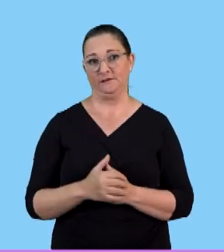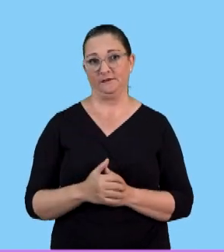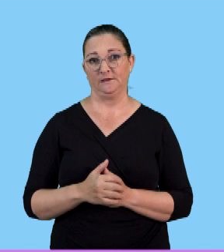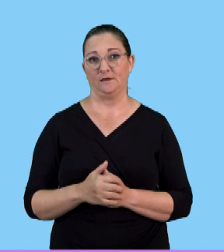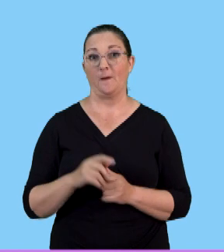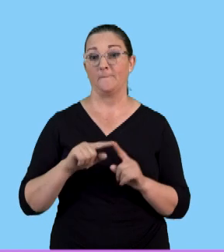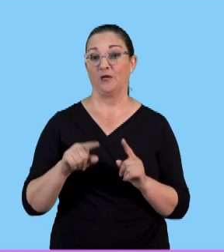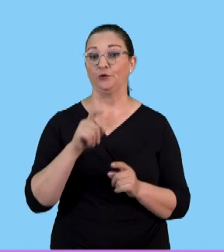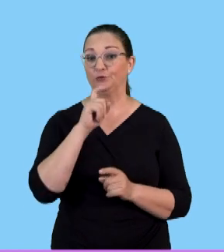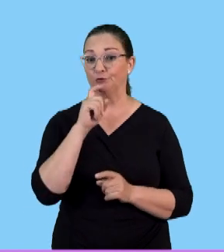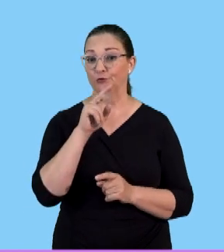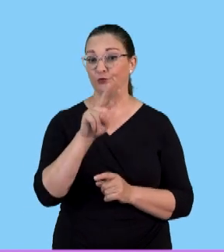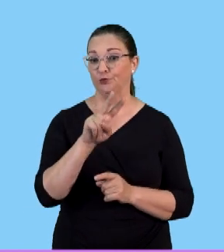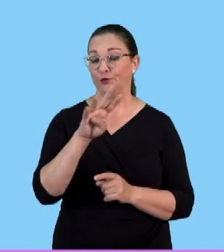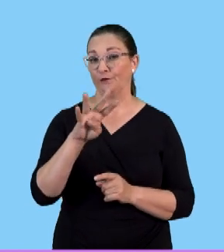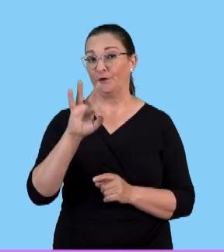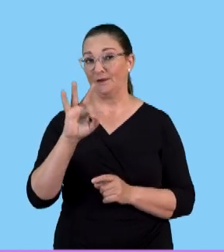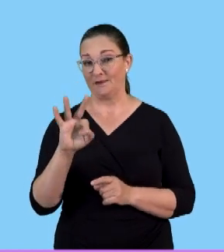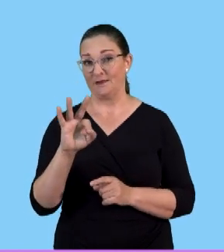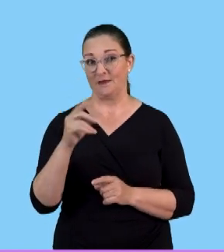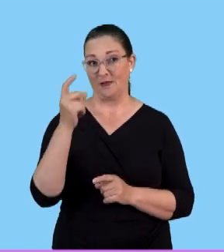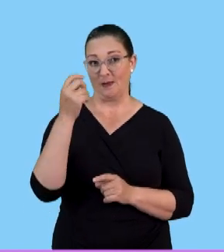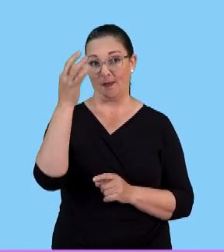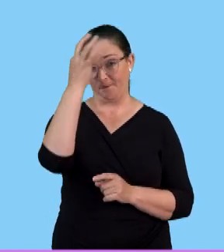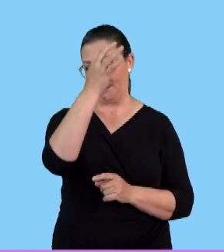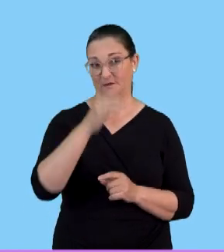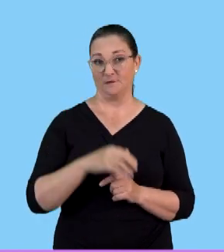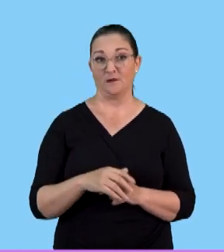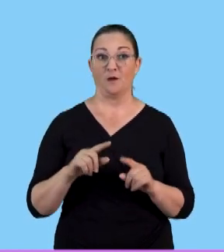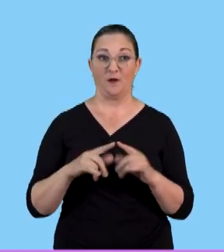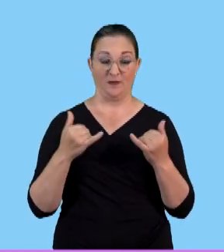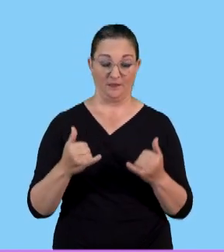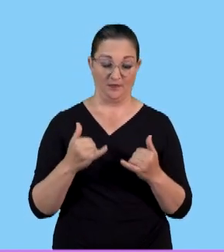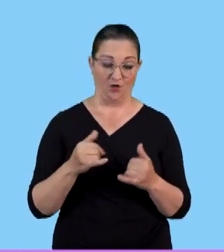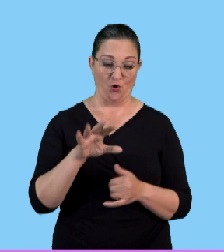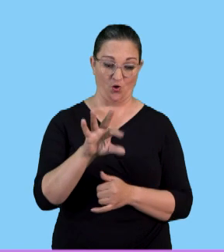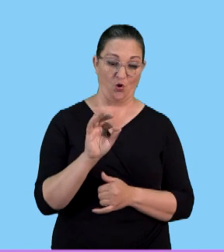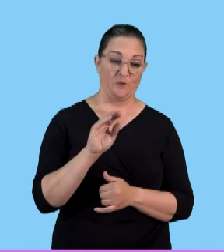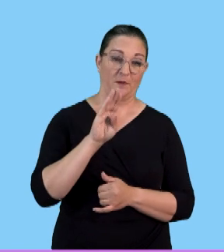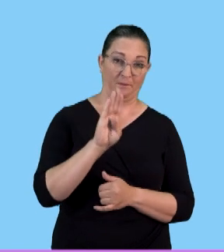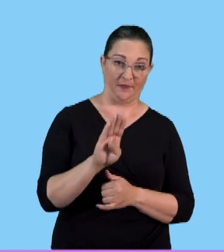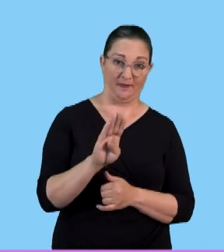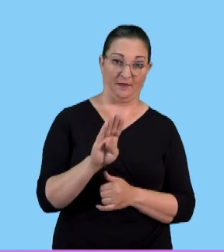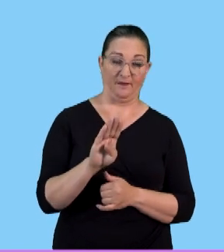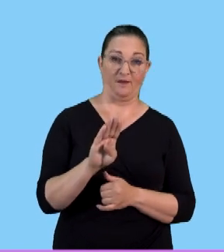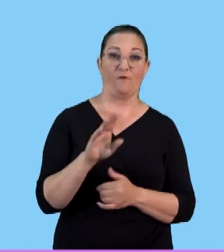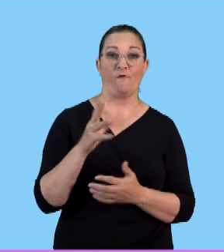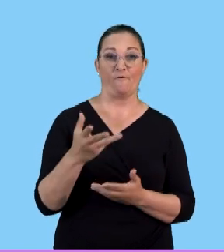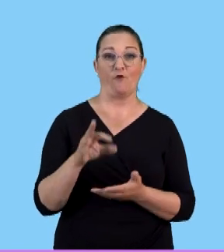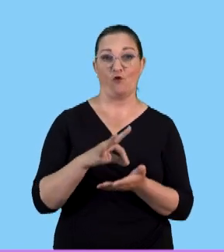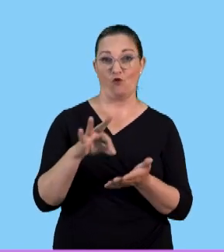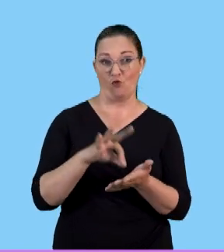R911.25 for just using 243 minutes. Looking at now option number B, which is